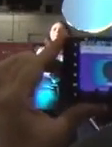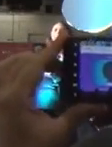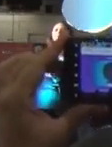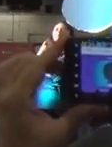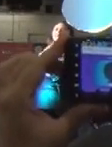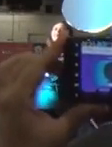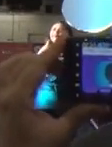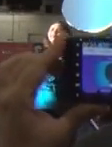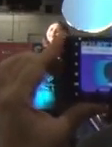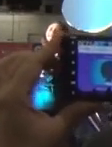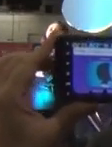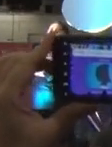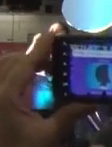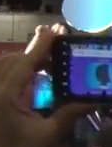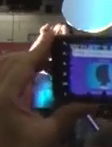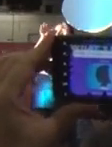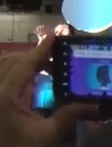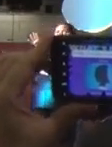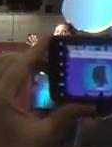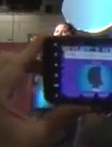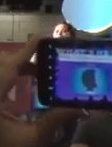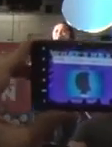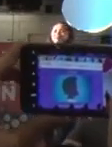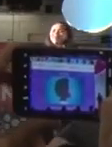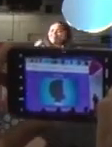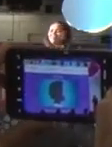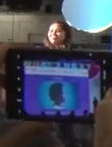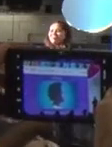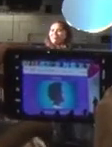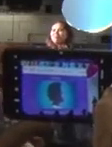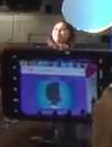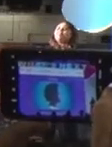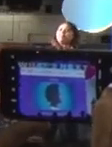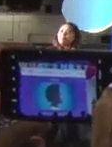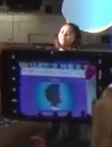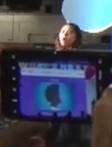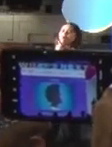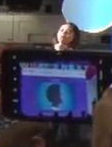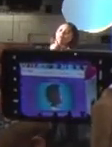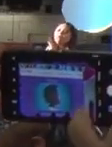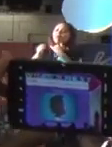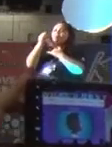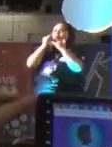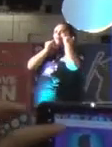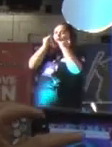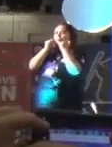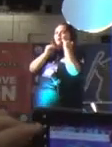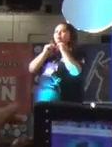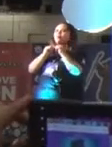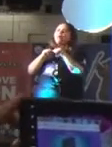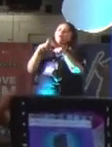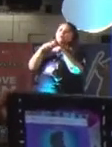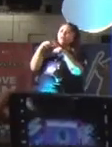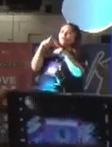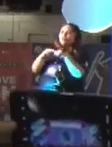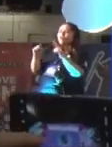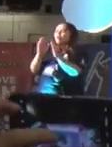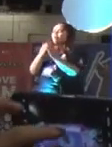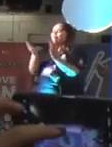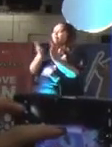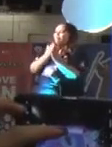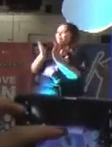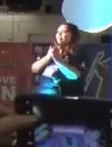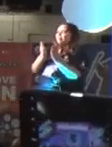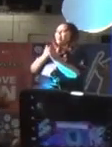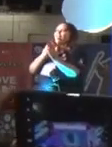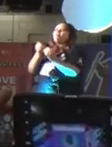autism. And yes, you could find all this information in books or in articles or in scientific, medical, neurological